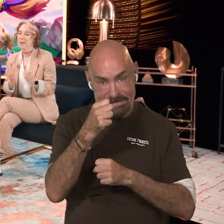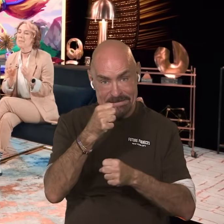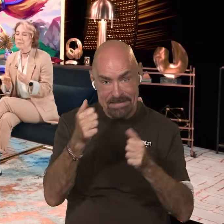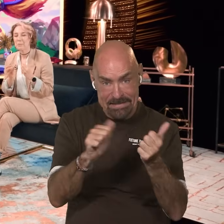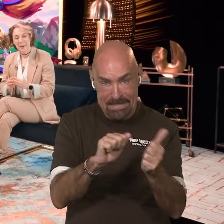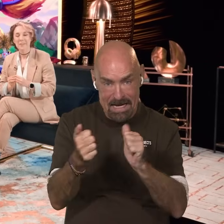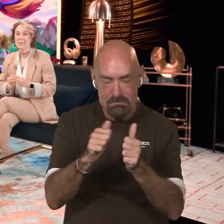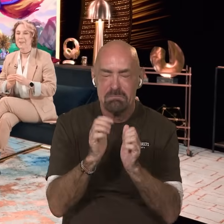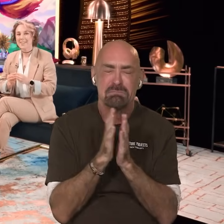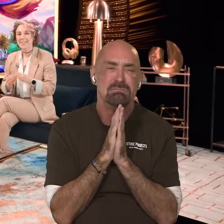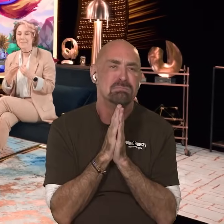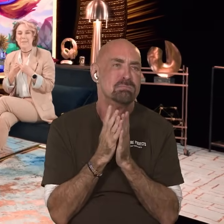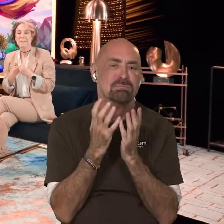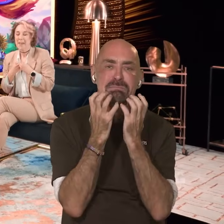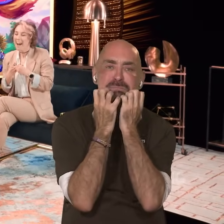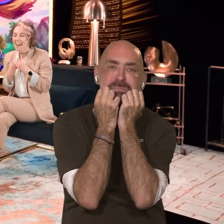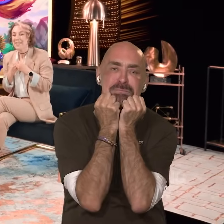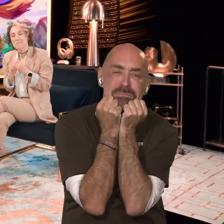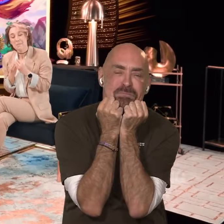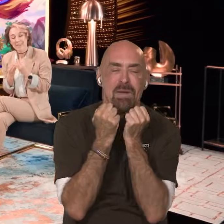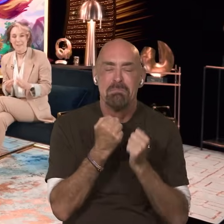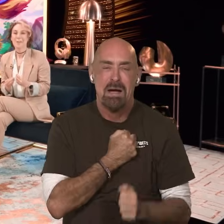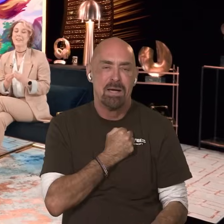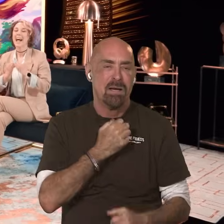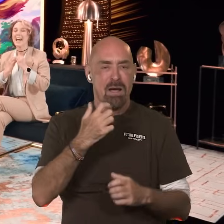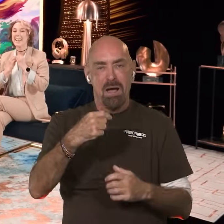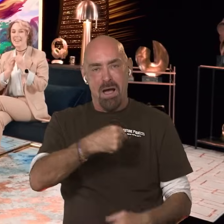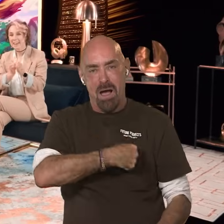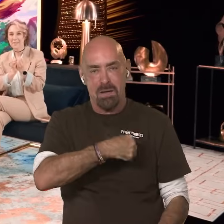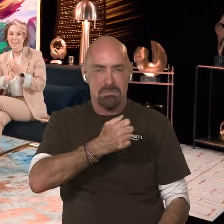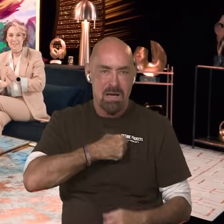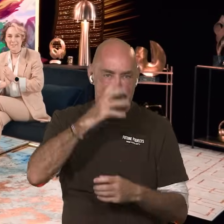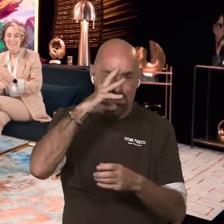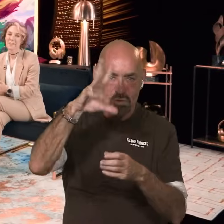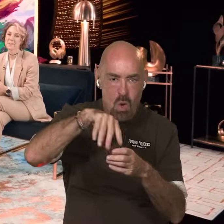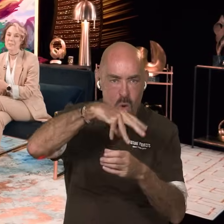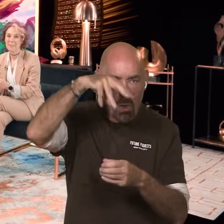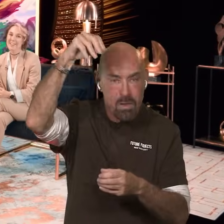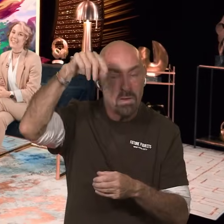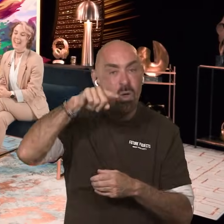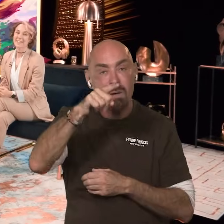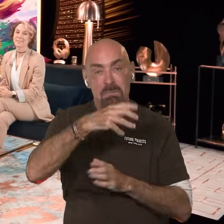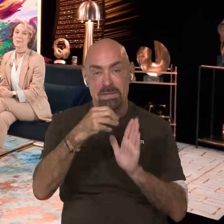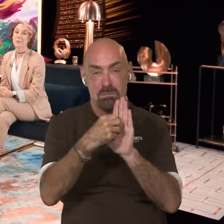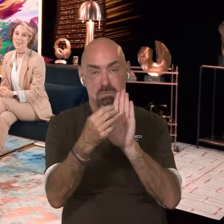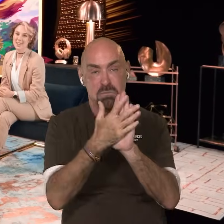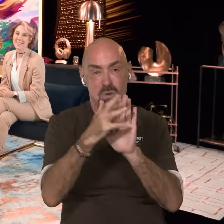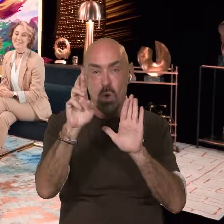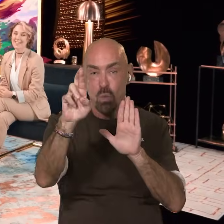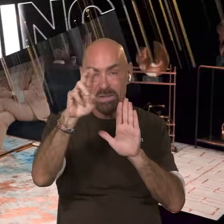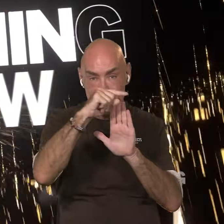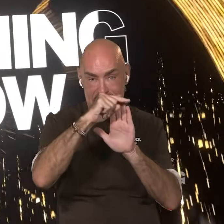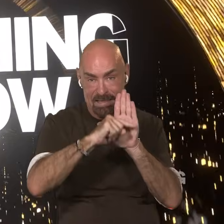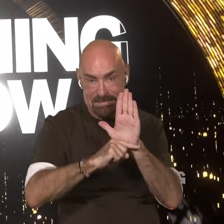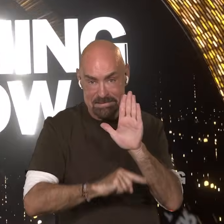the absolute world to us. It's a bit of my heart, it's a bit of my soul, and if it interests you, please add it to your wish